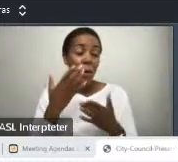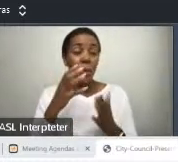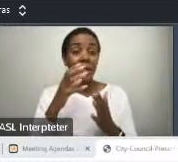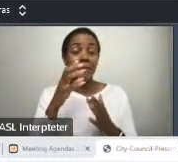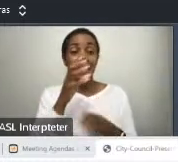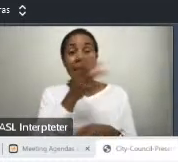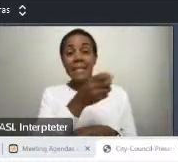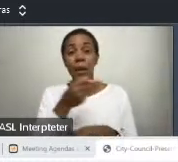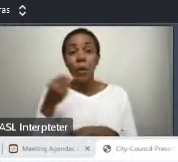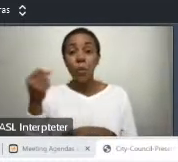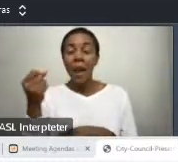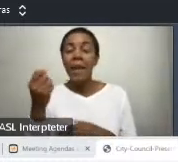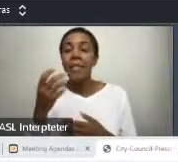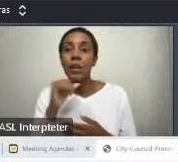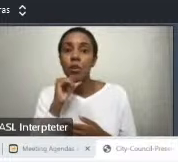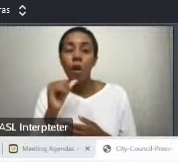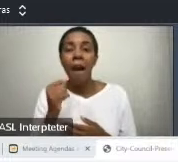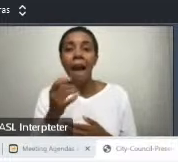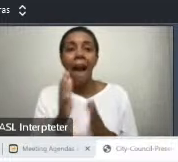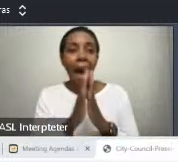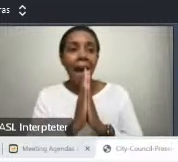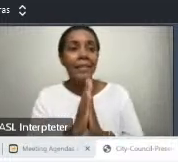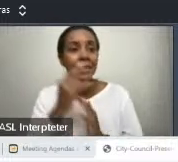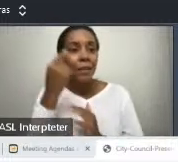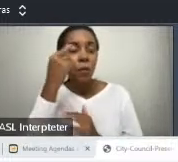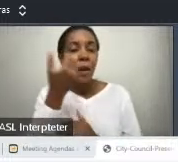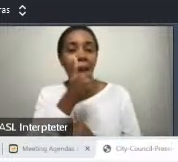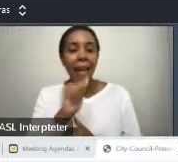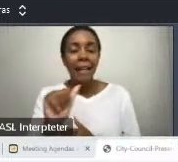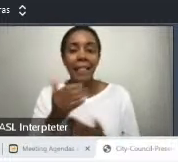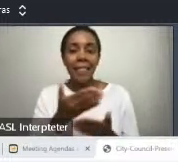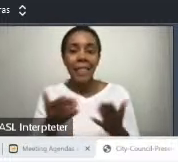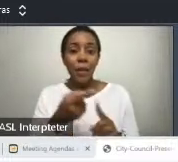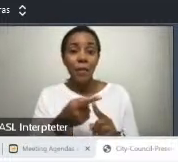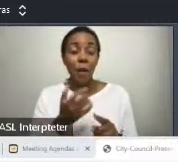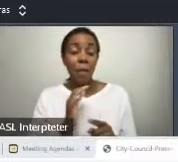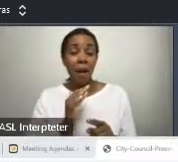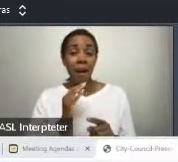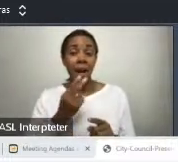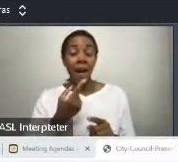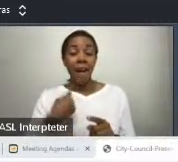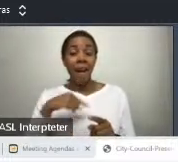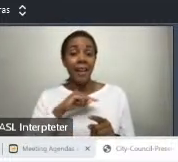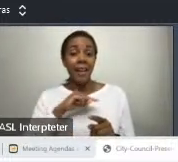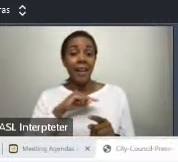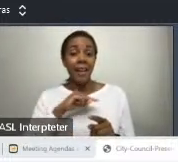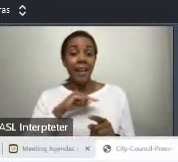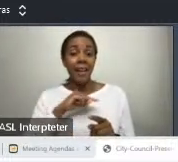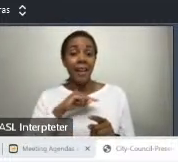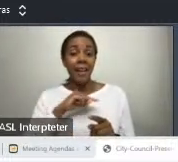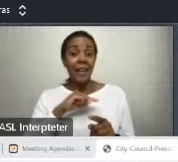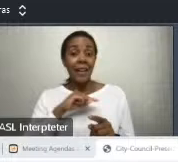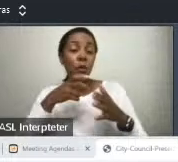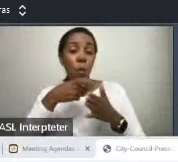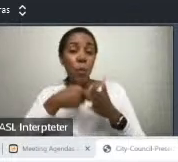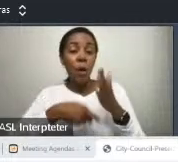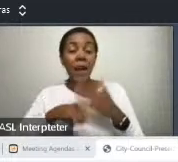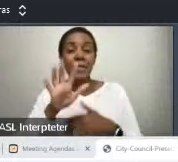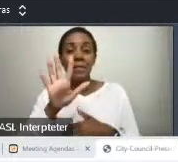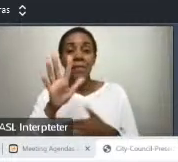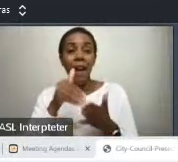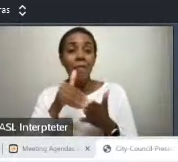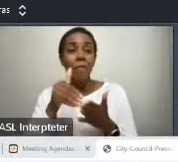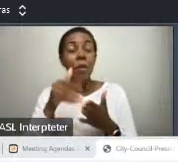the proposal is the fact that they didn't ask any incentives. I'm assuming they increased their price to $5 million, then they would say, "Hey, can we get this pilot that never